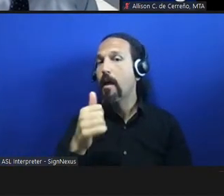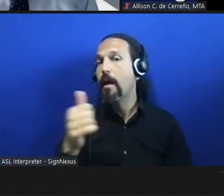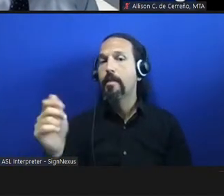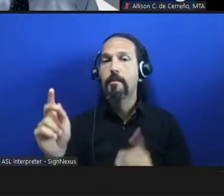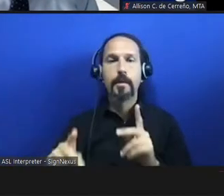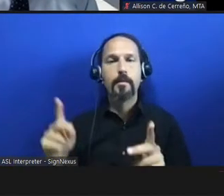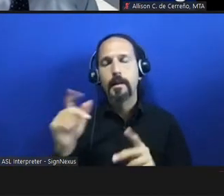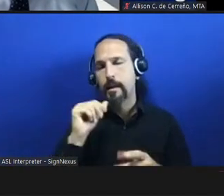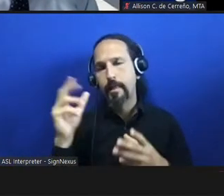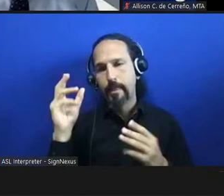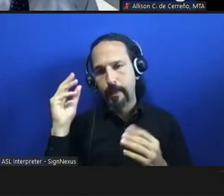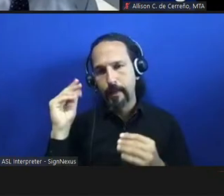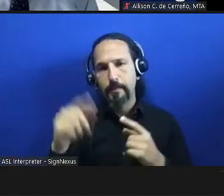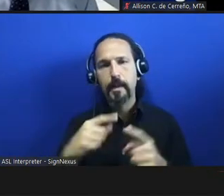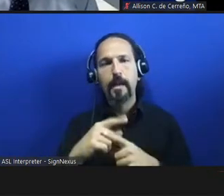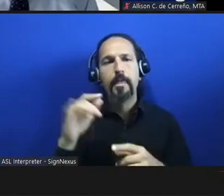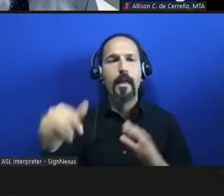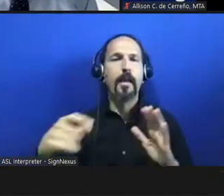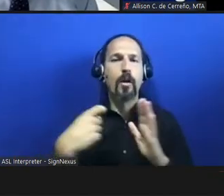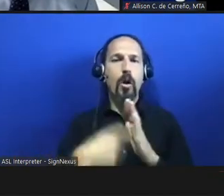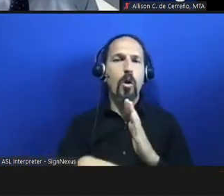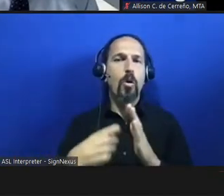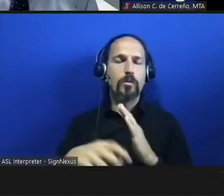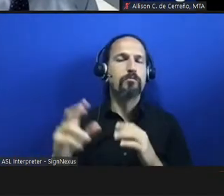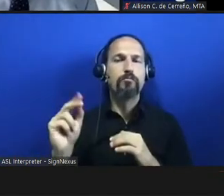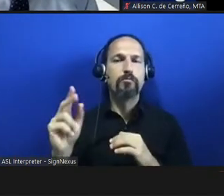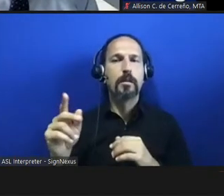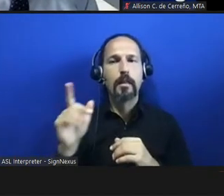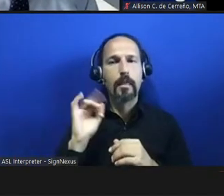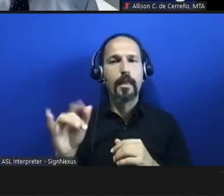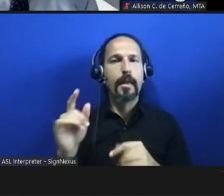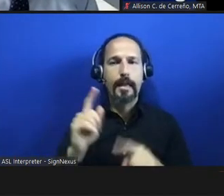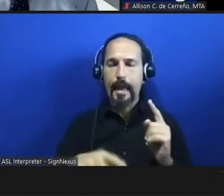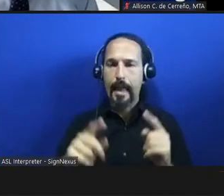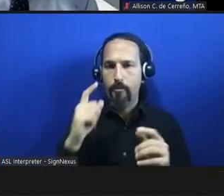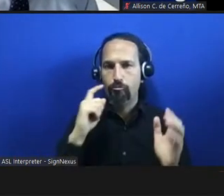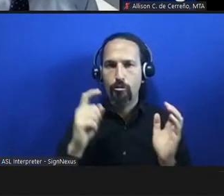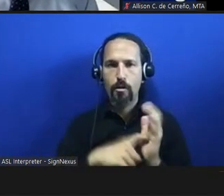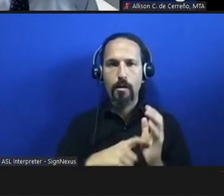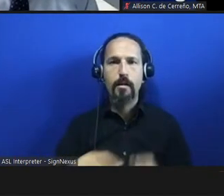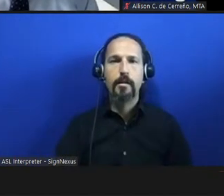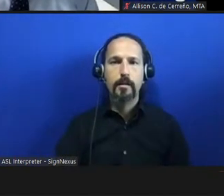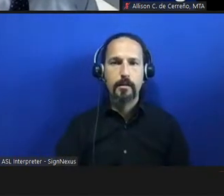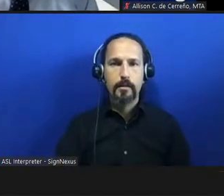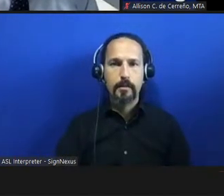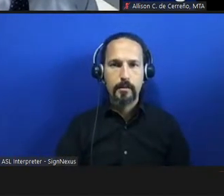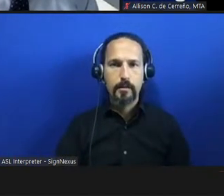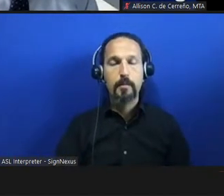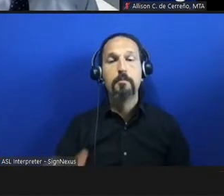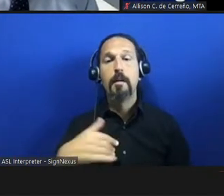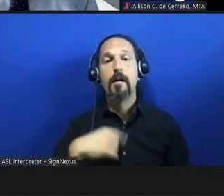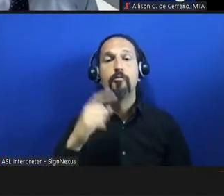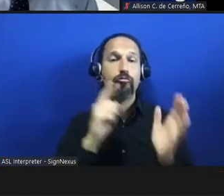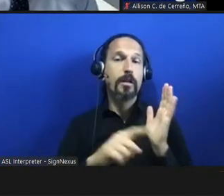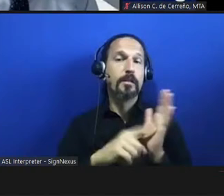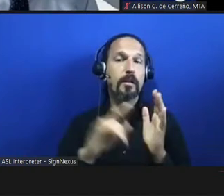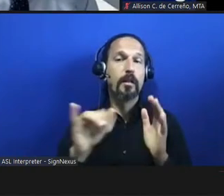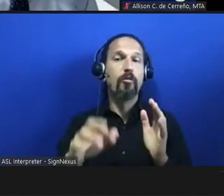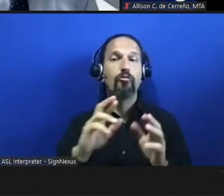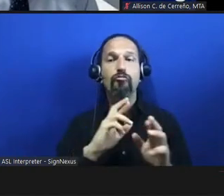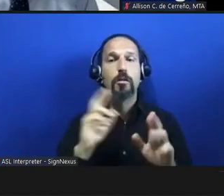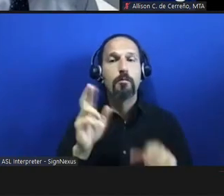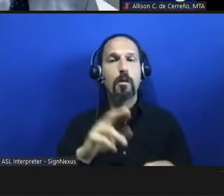wouldn't think to consider those costs because they are completely invisible to her and my research for a report called